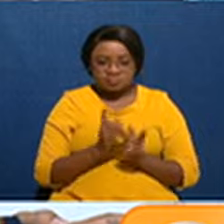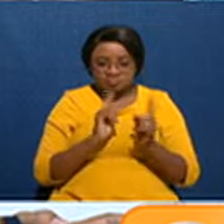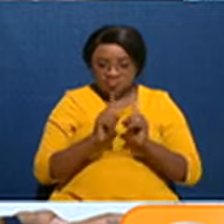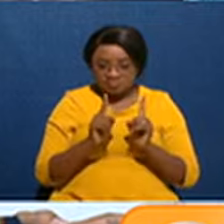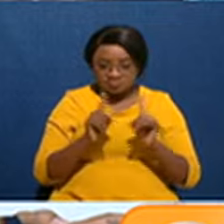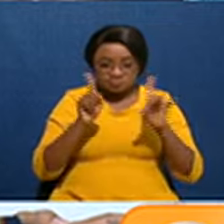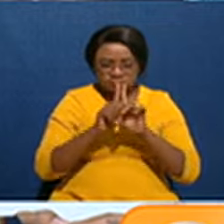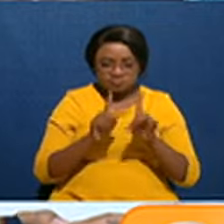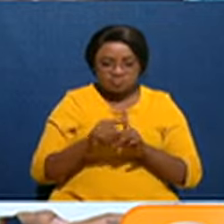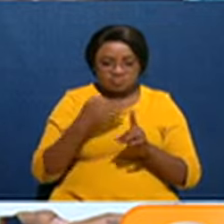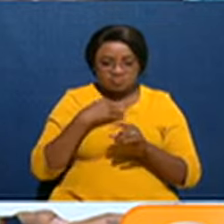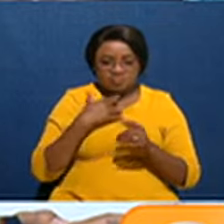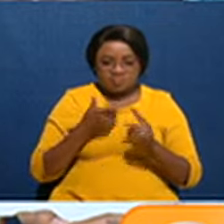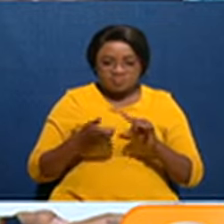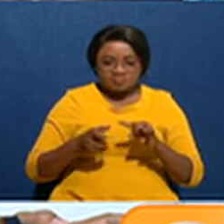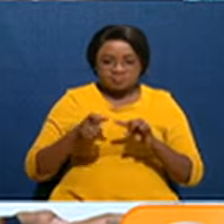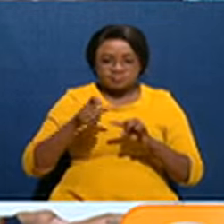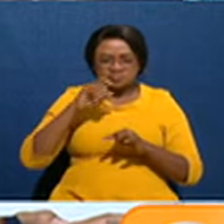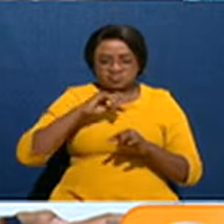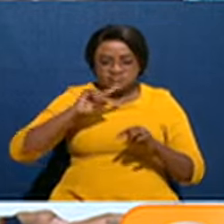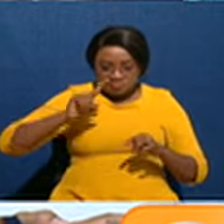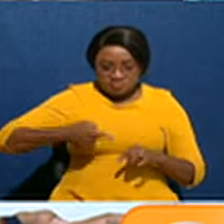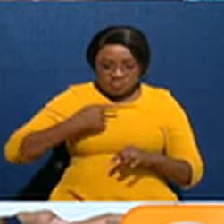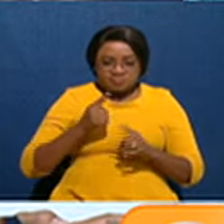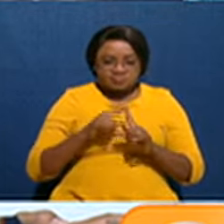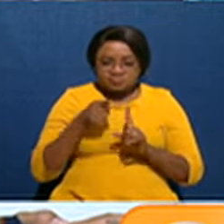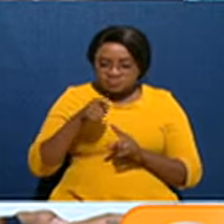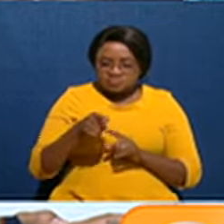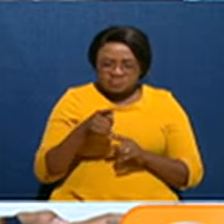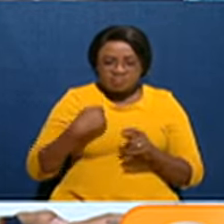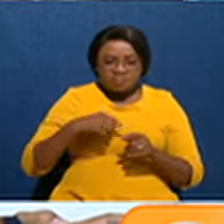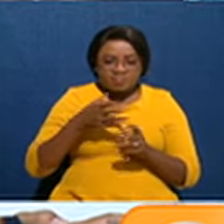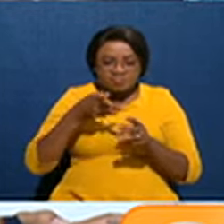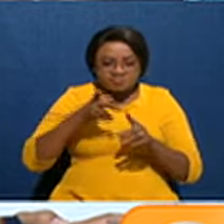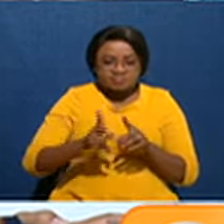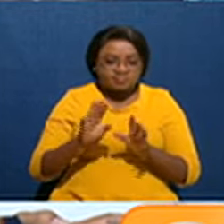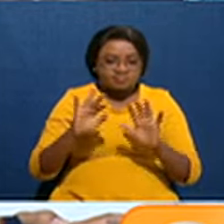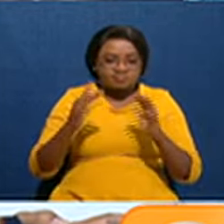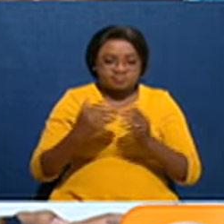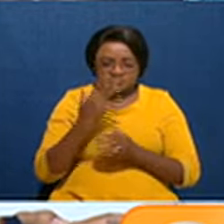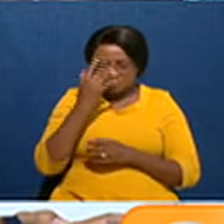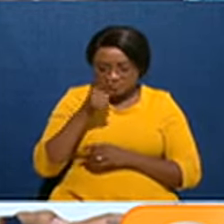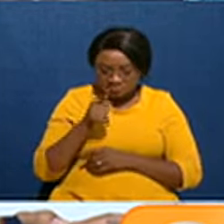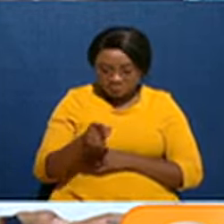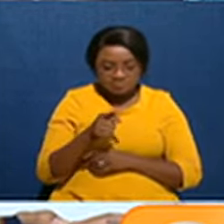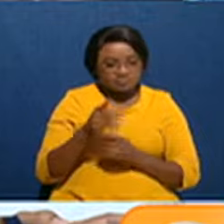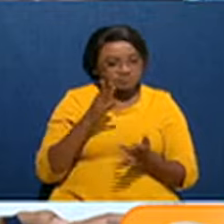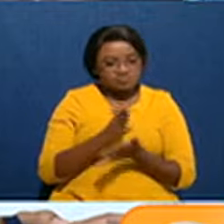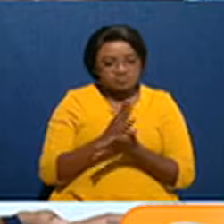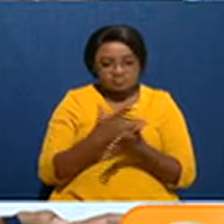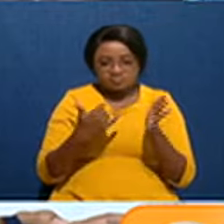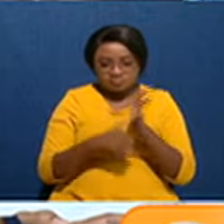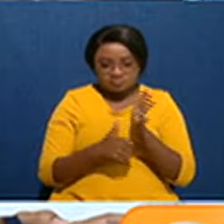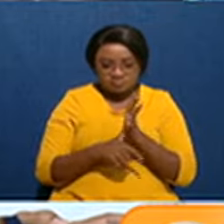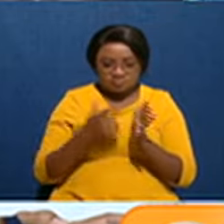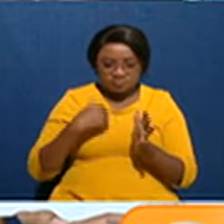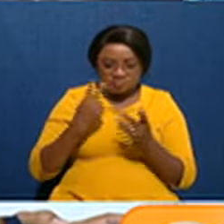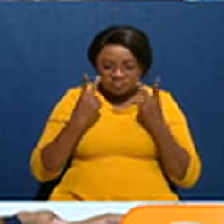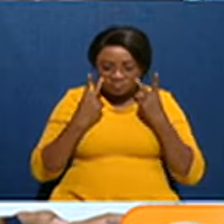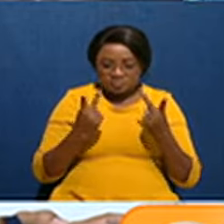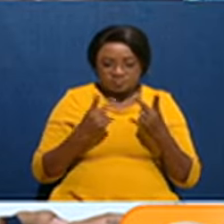however. How can that be fixed, this specific question? Because this seems to be a problem that is